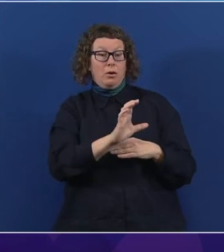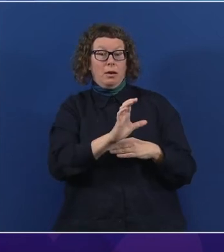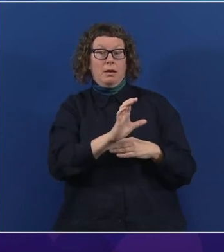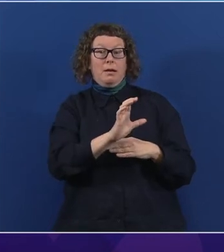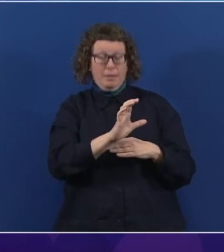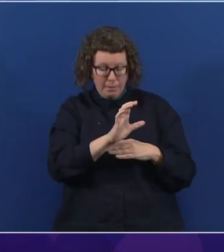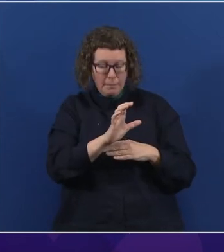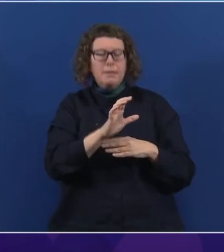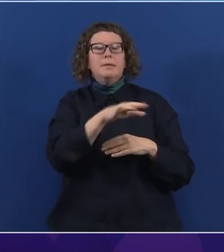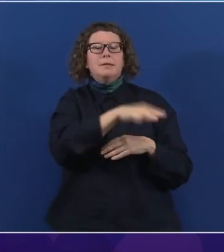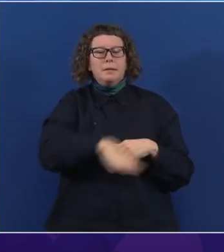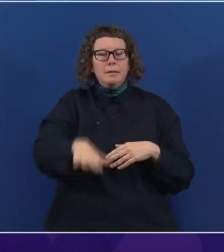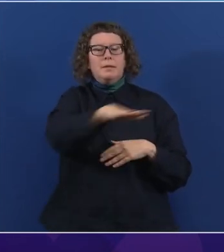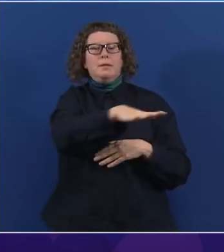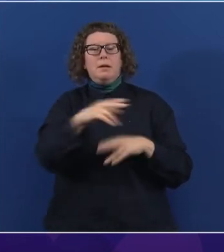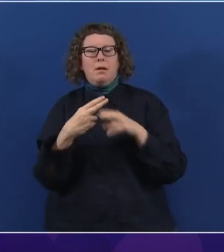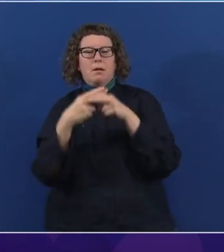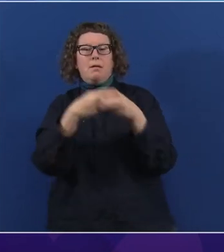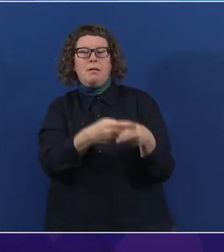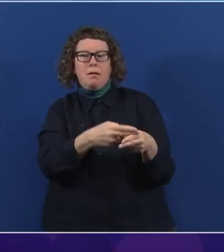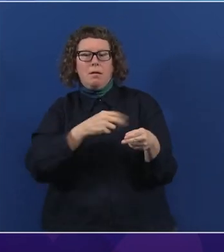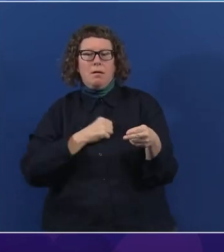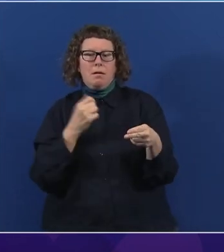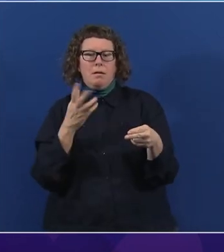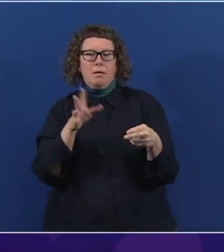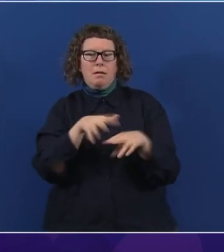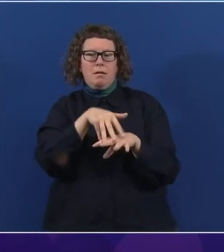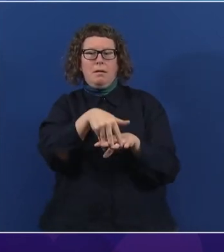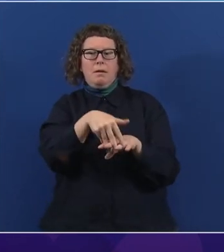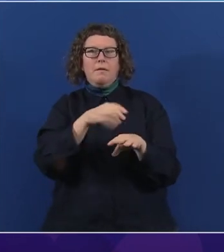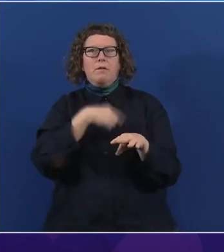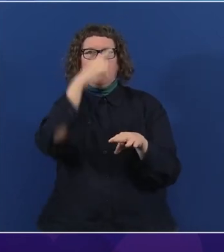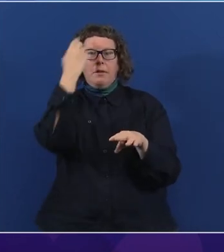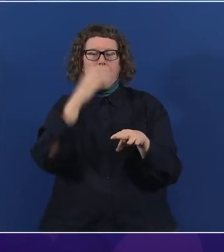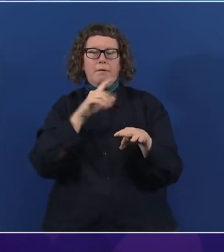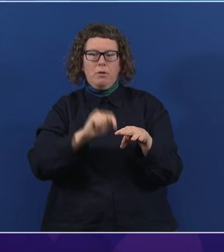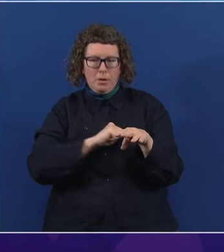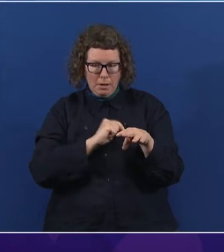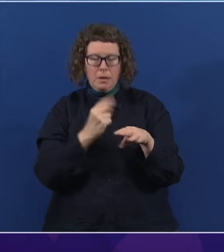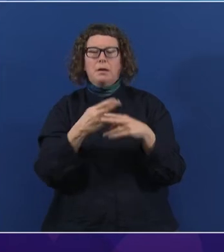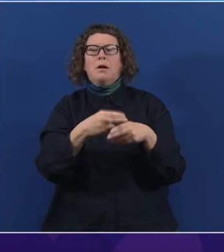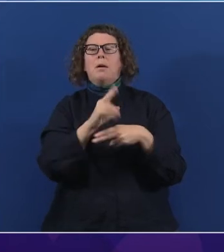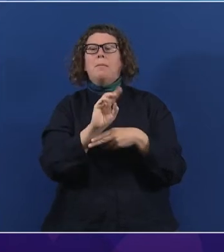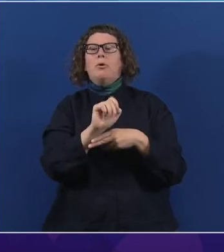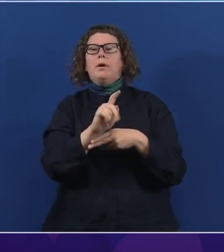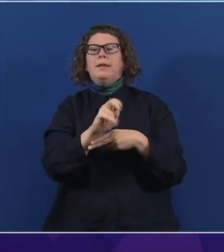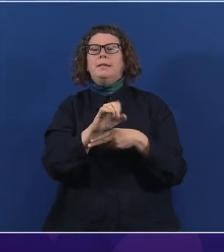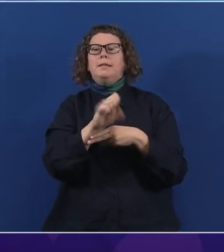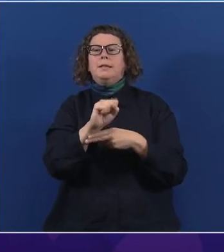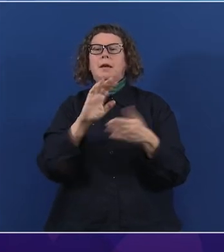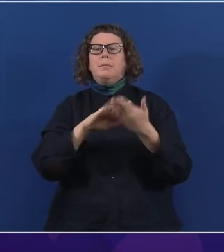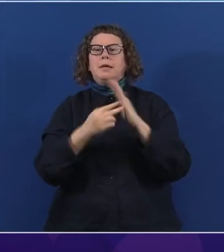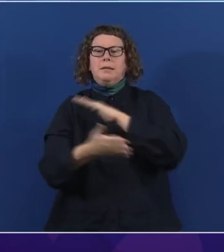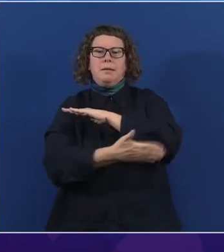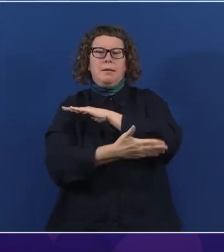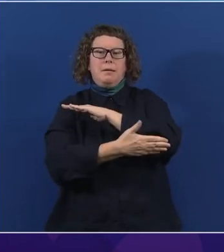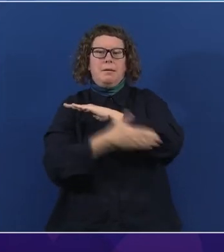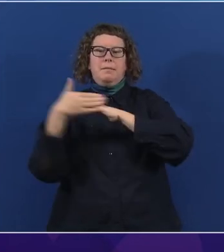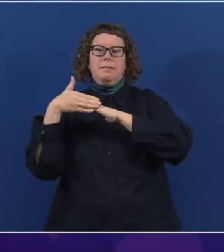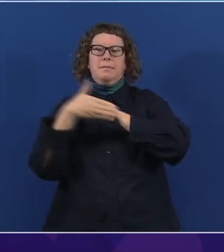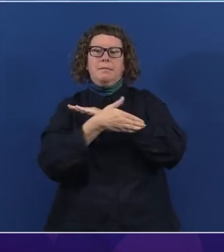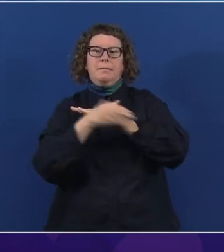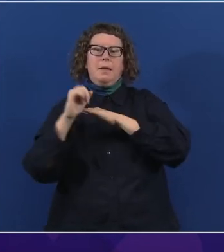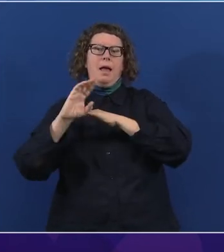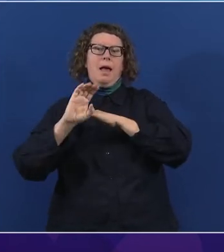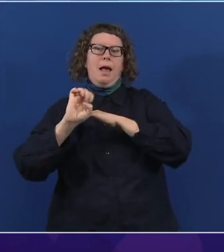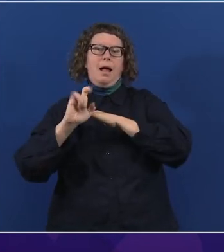region that the Blackfoot tribes of southern Alberta described as Mokinstis, meaning elbow, in reference to its location at the confluence of the Bow and